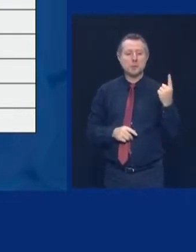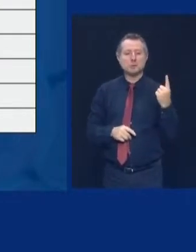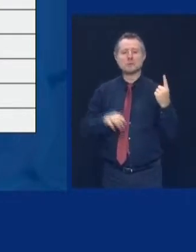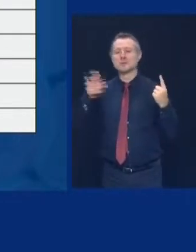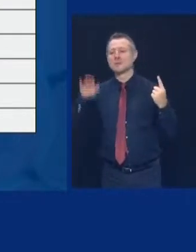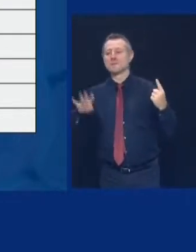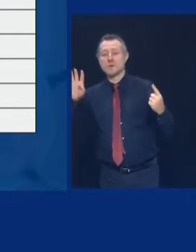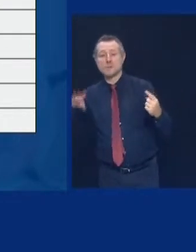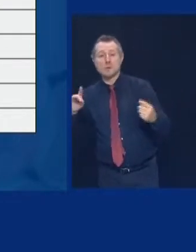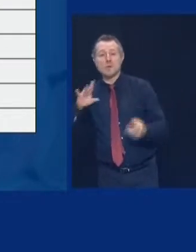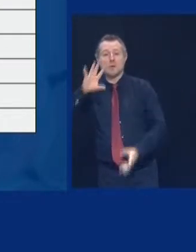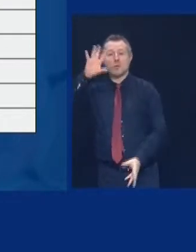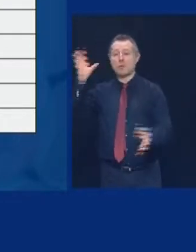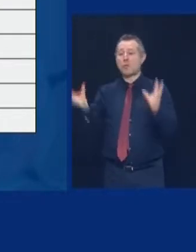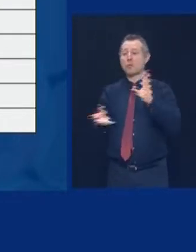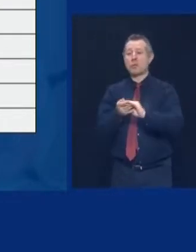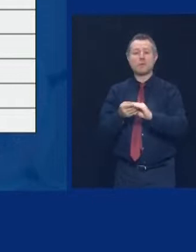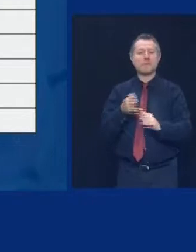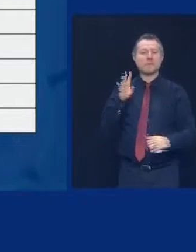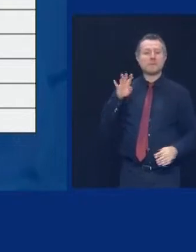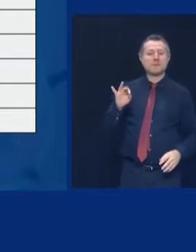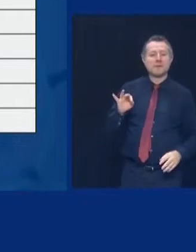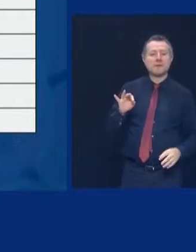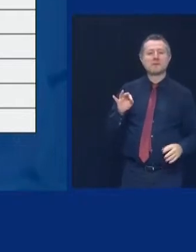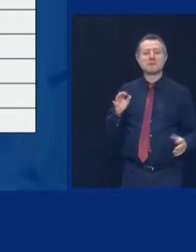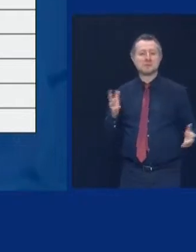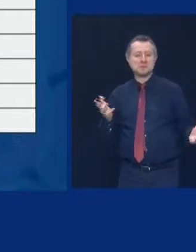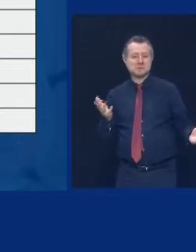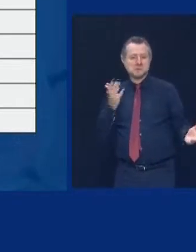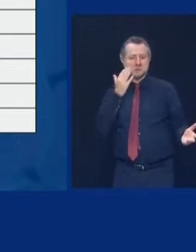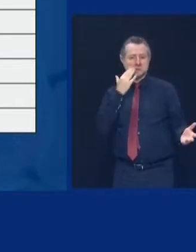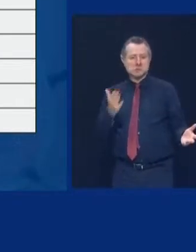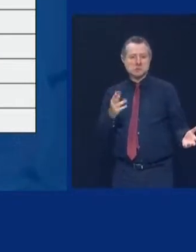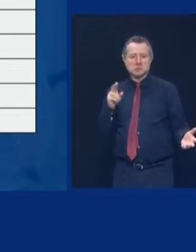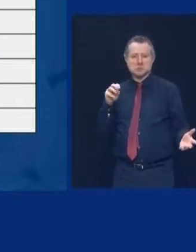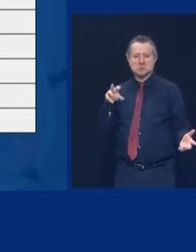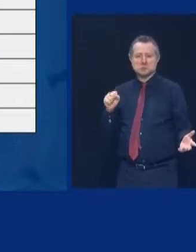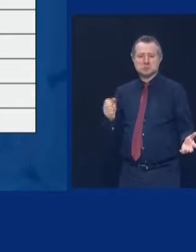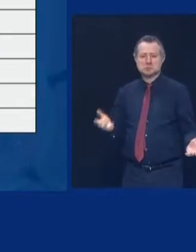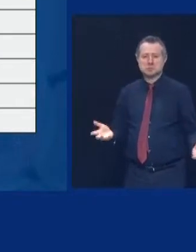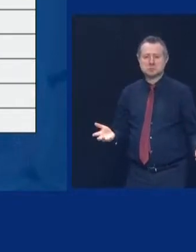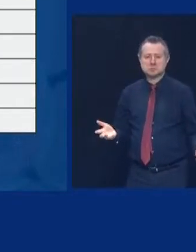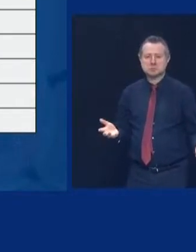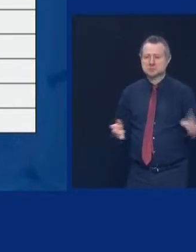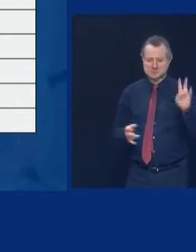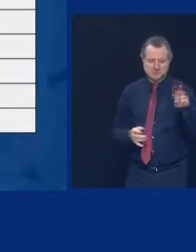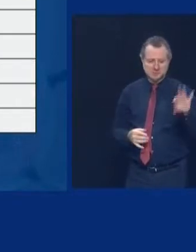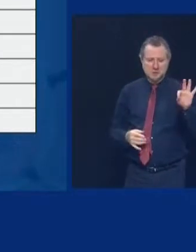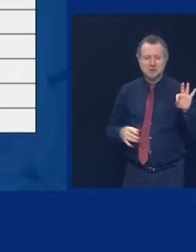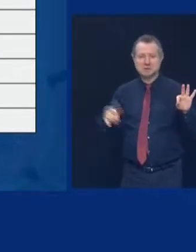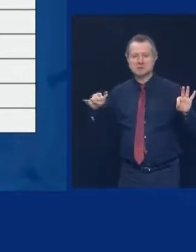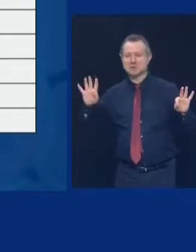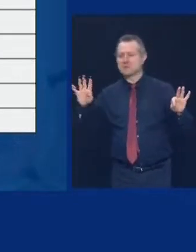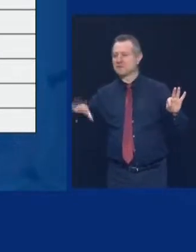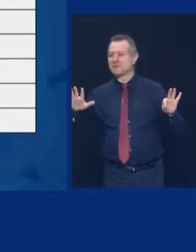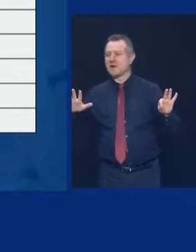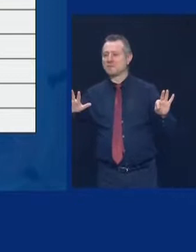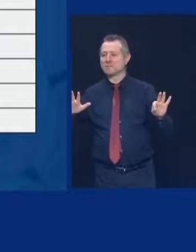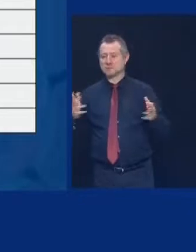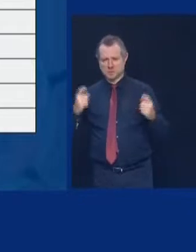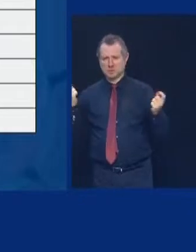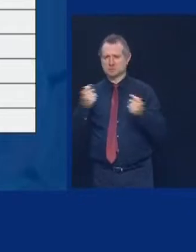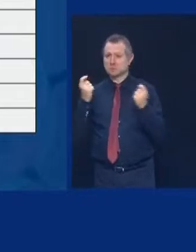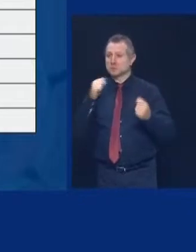4.5. That's good news. Celebrate. Don't panic. Don't fear. Oh, it's